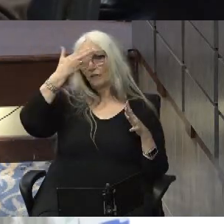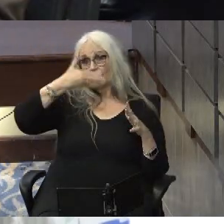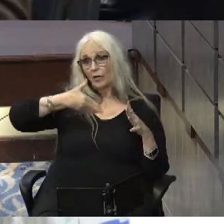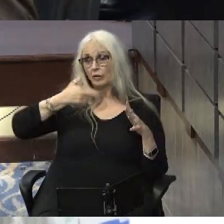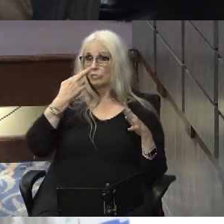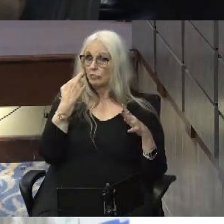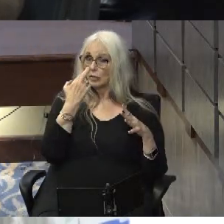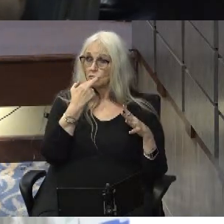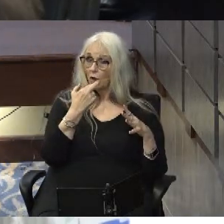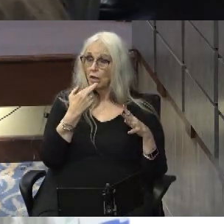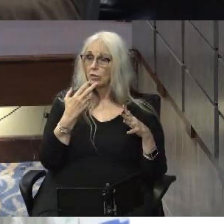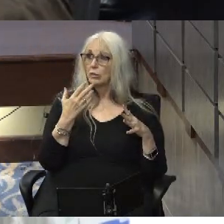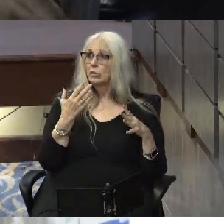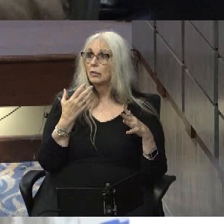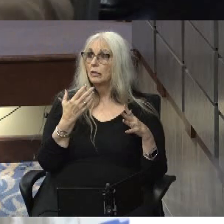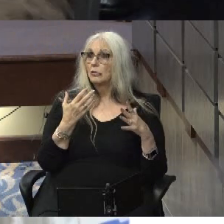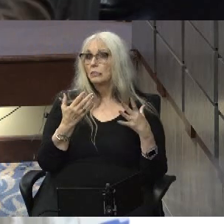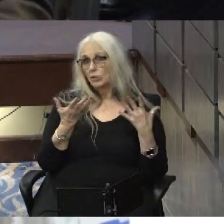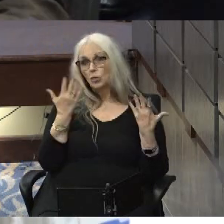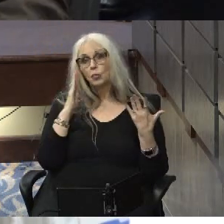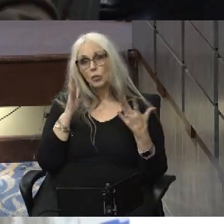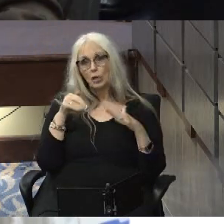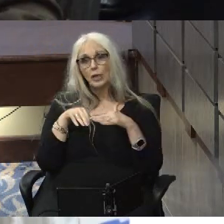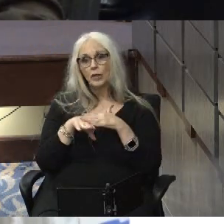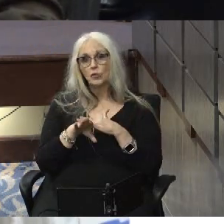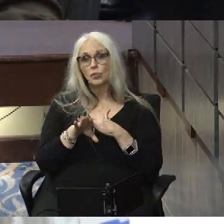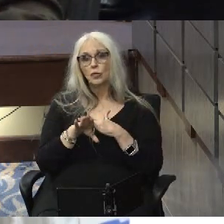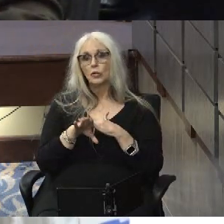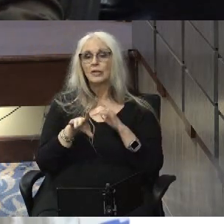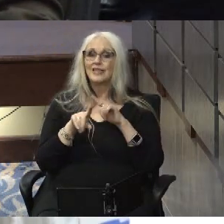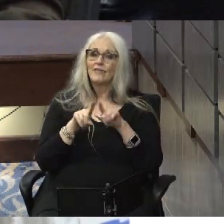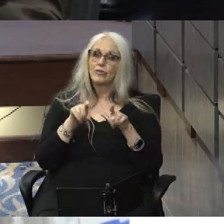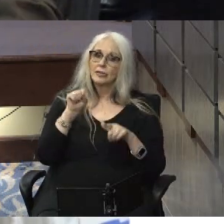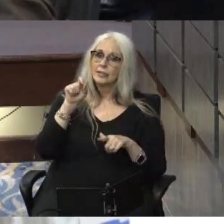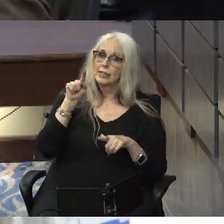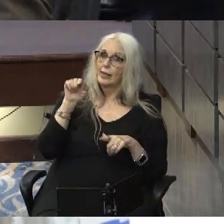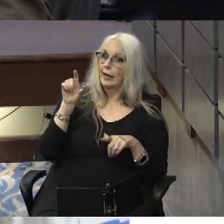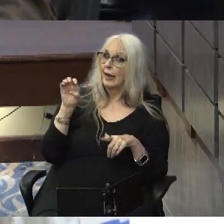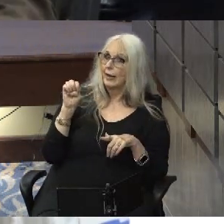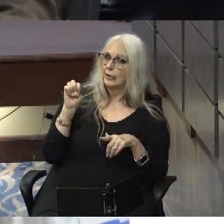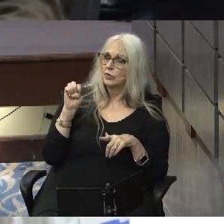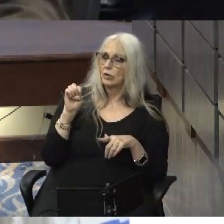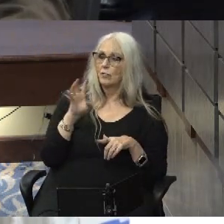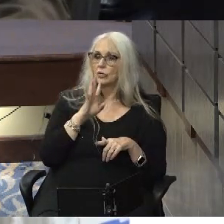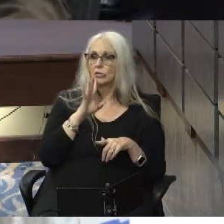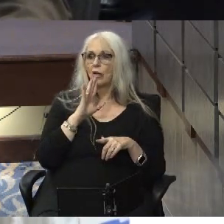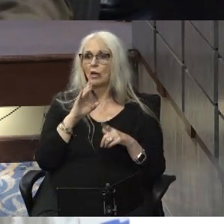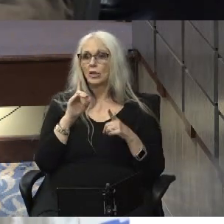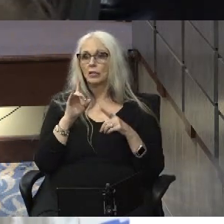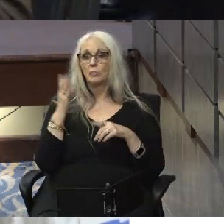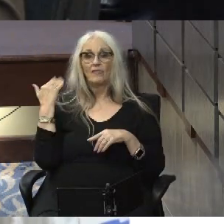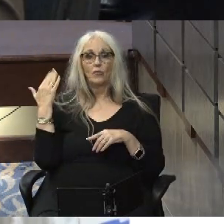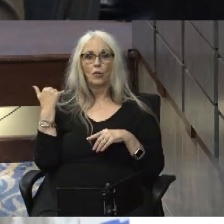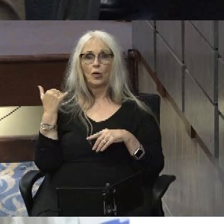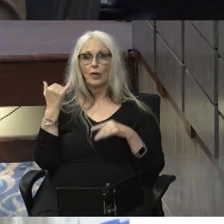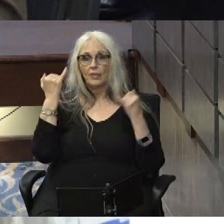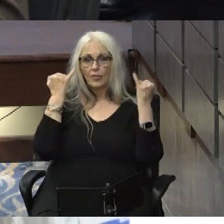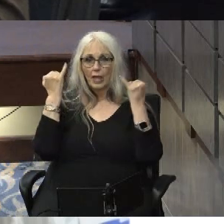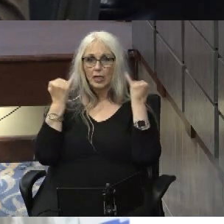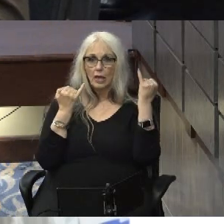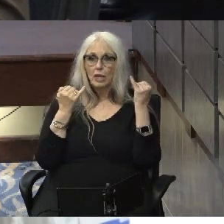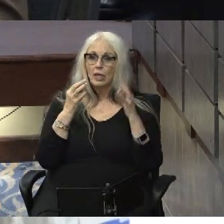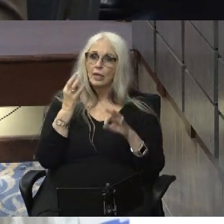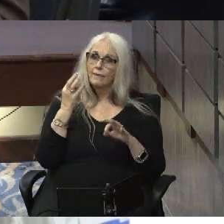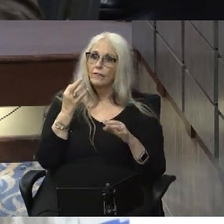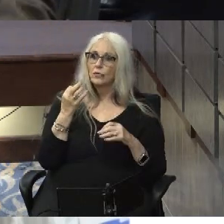marina, you'll interact with it at different stages. And so I was speaking earlier to the idea that if there's